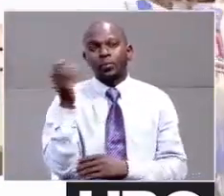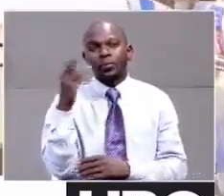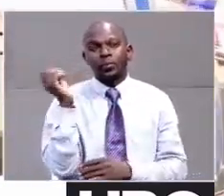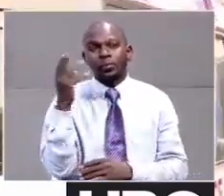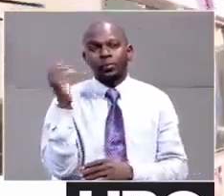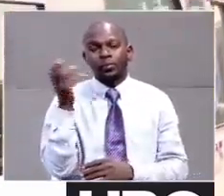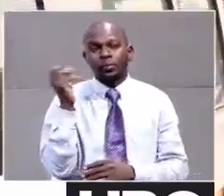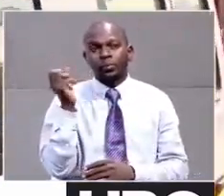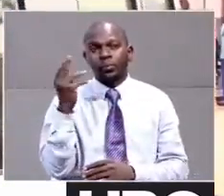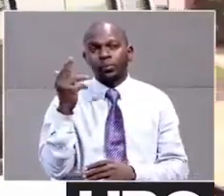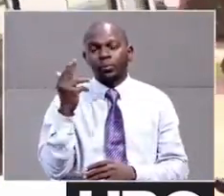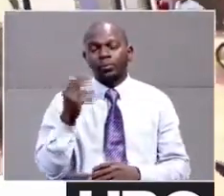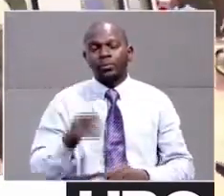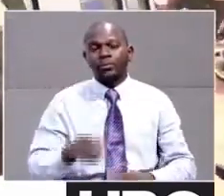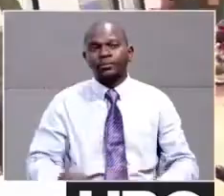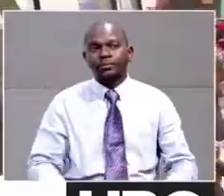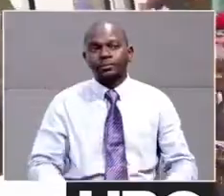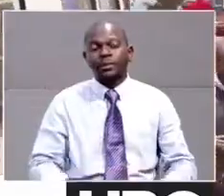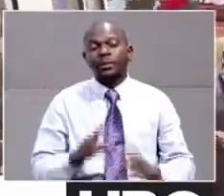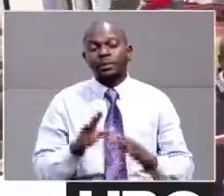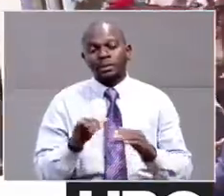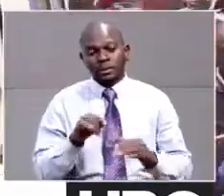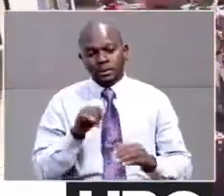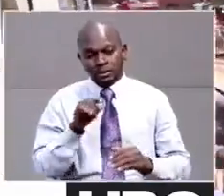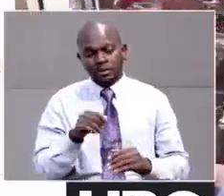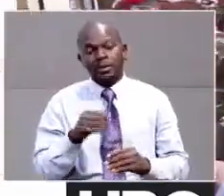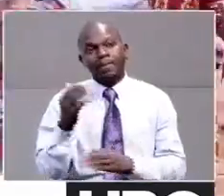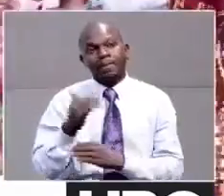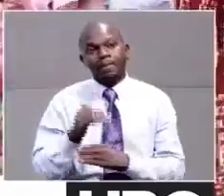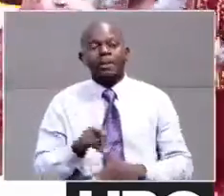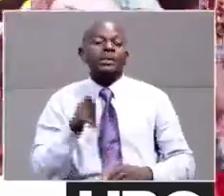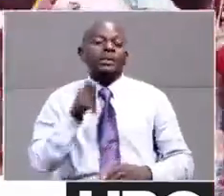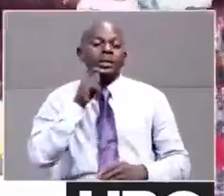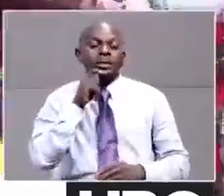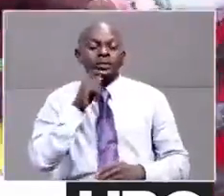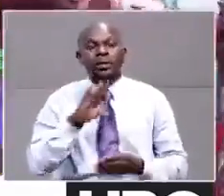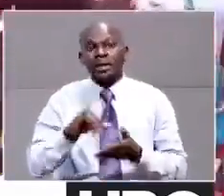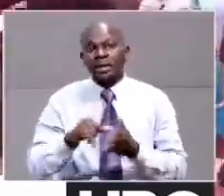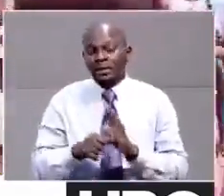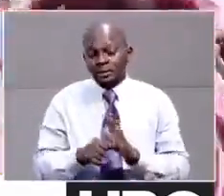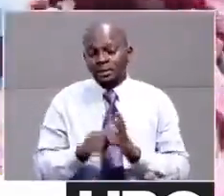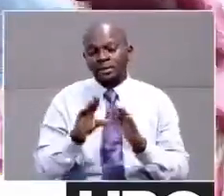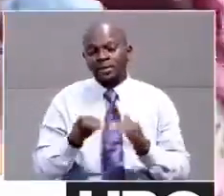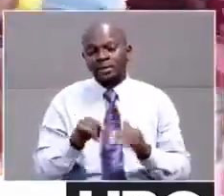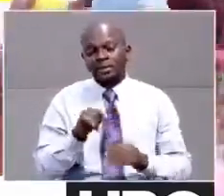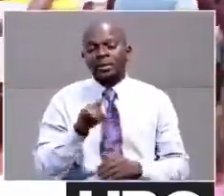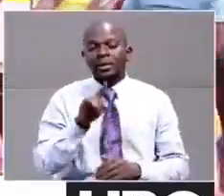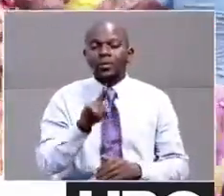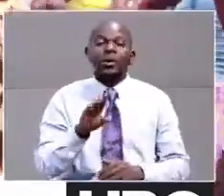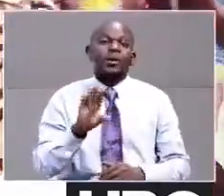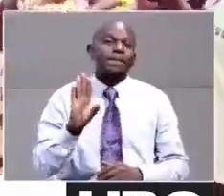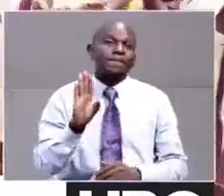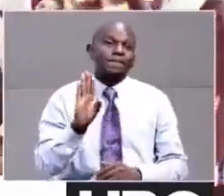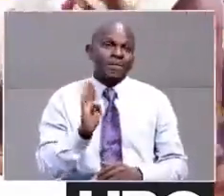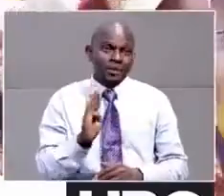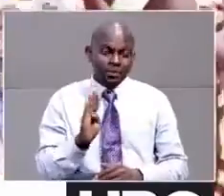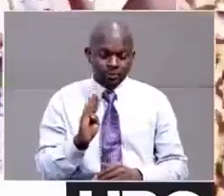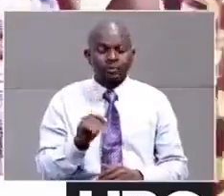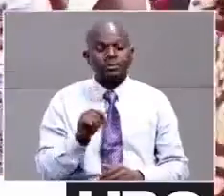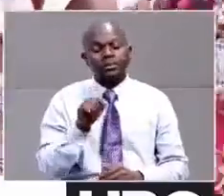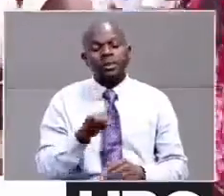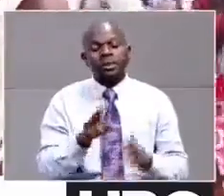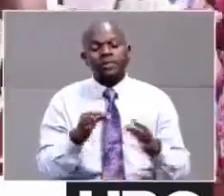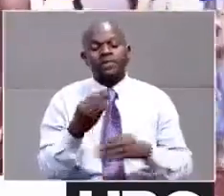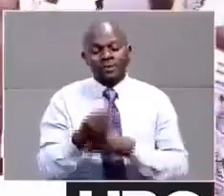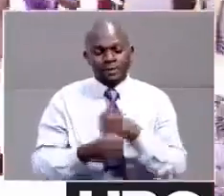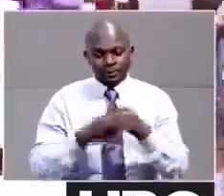road. It should be noted that the Ministry of Health Affairs has so far spent over 1 billion shillings in this